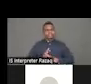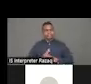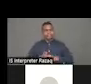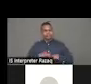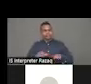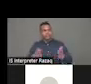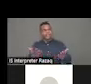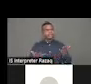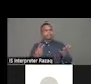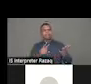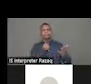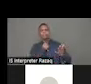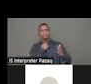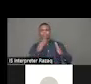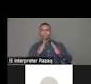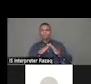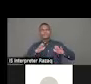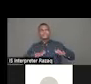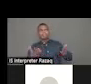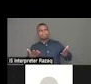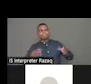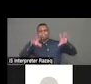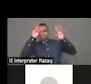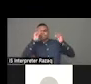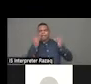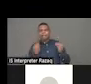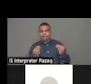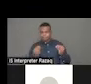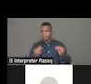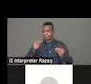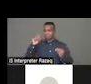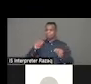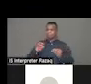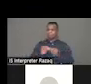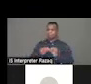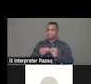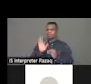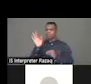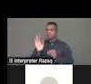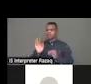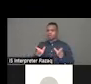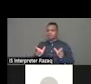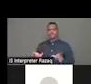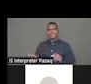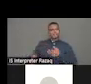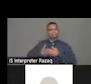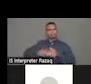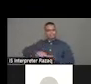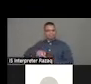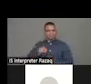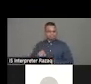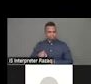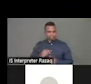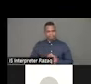Inclusive Practices, how to make these things better. So if we can continue with the video,